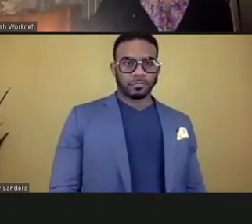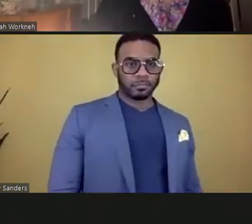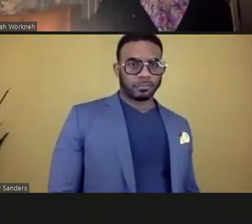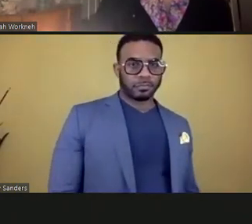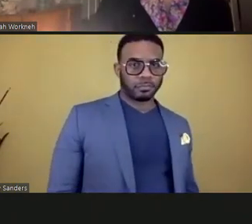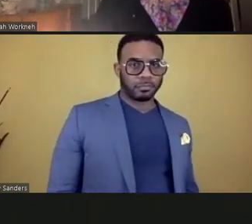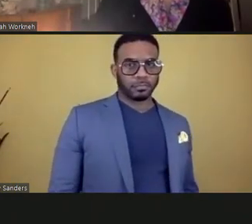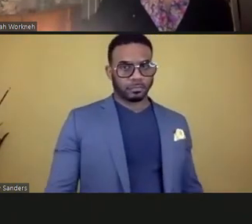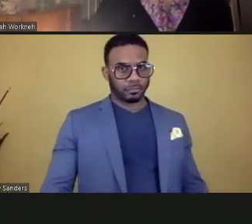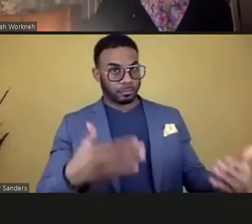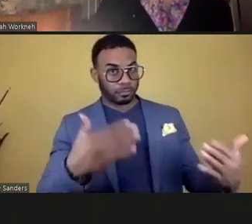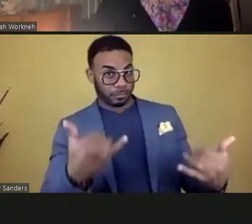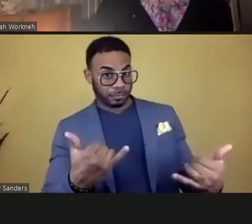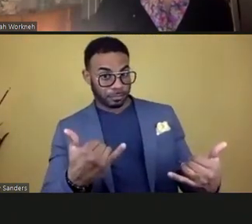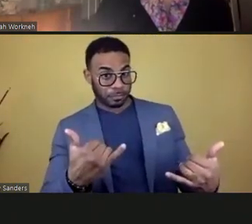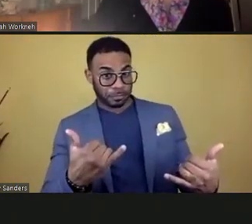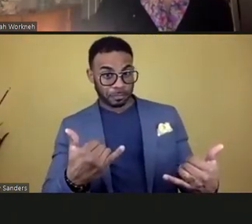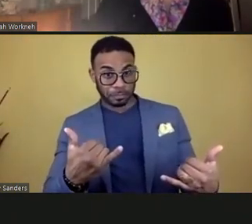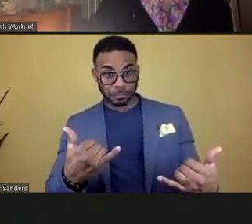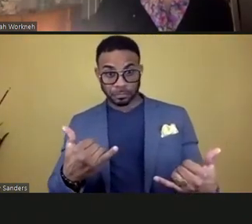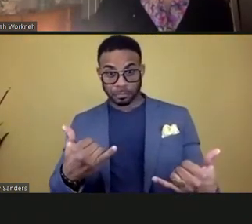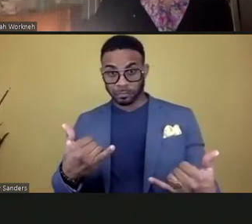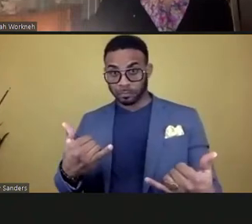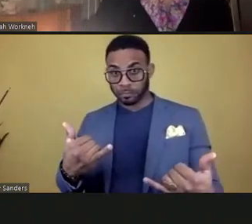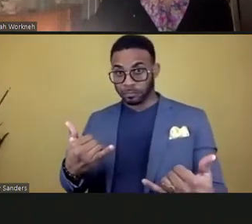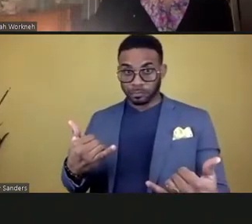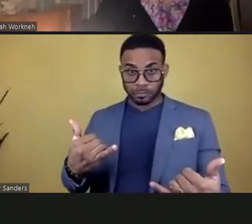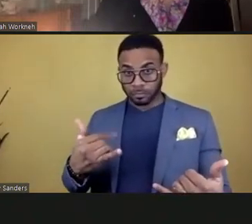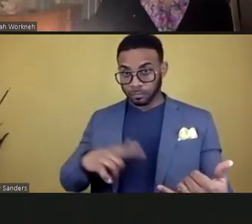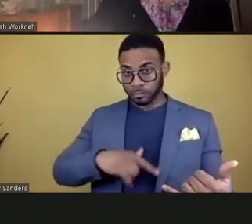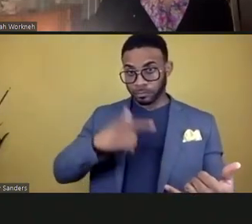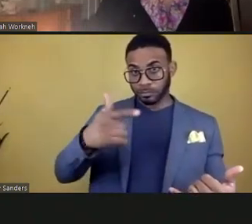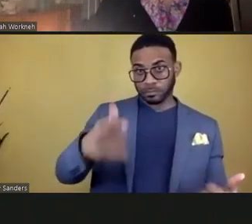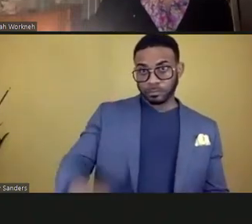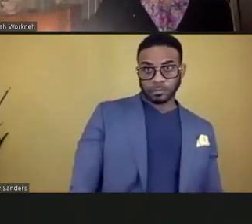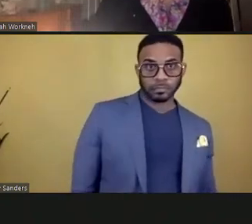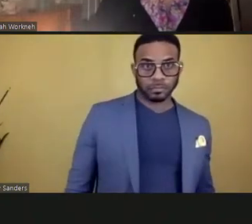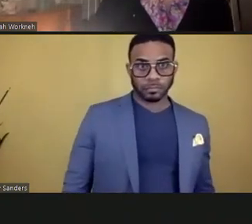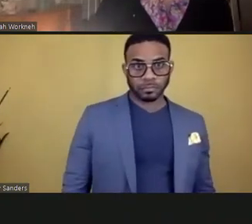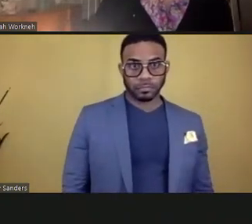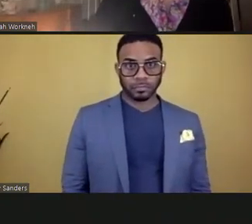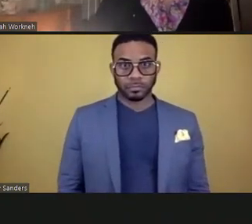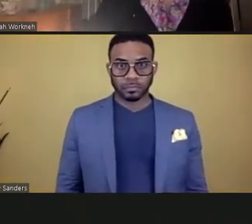And with that, Bashizo, I'd love to pass to you.